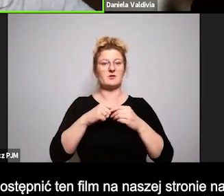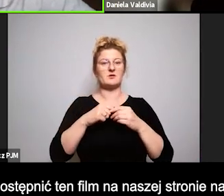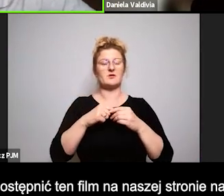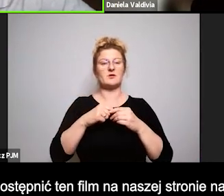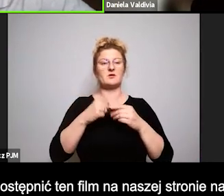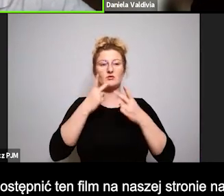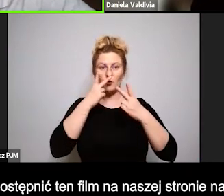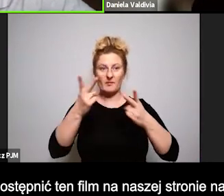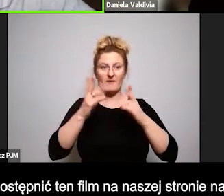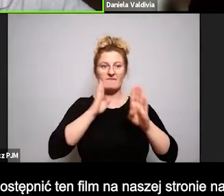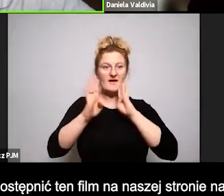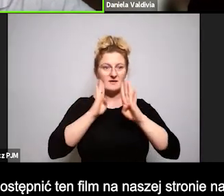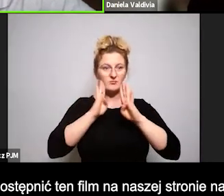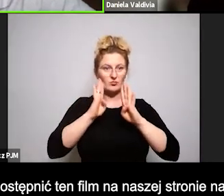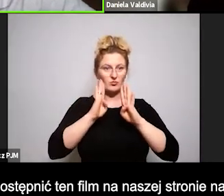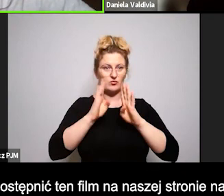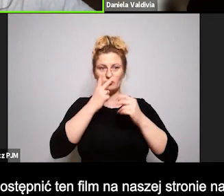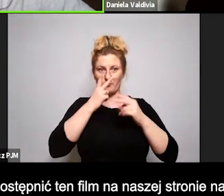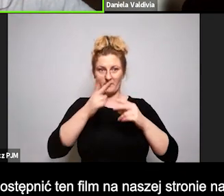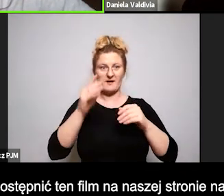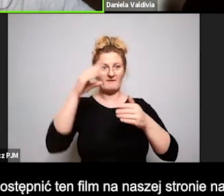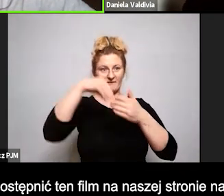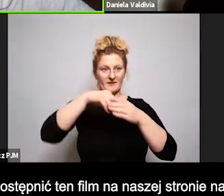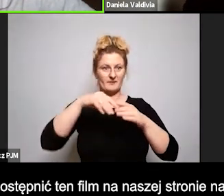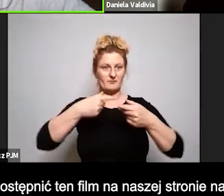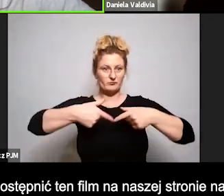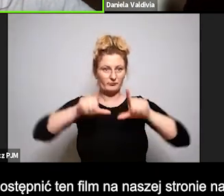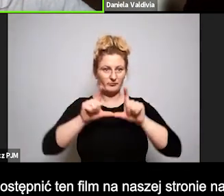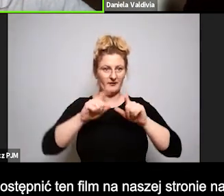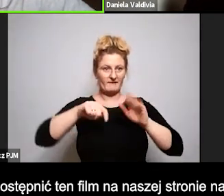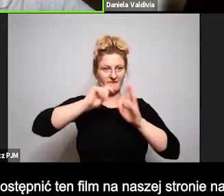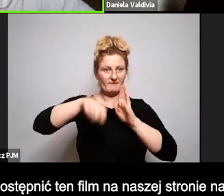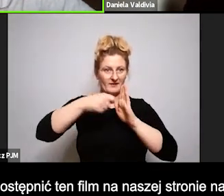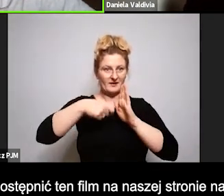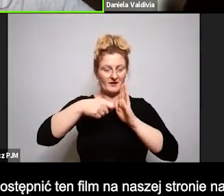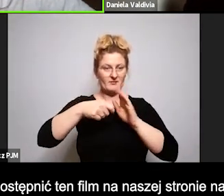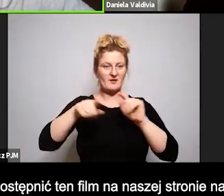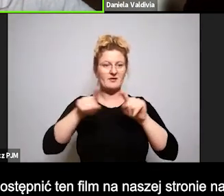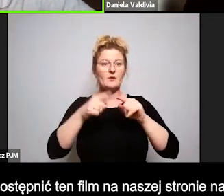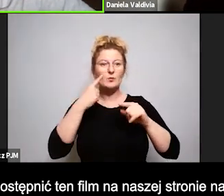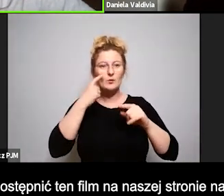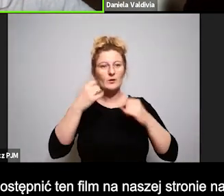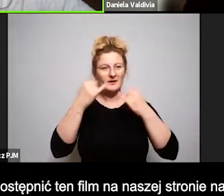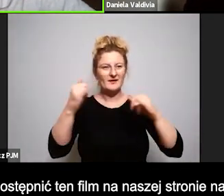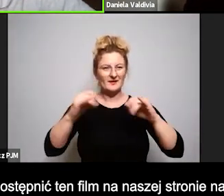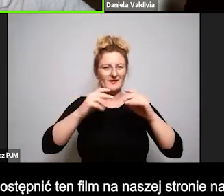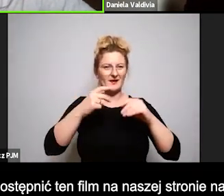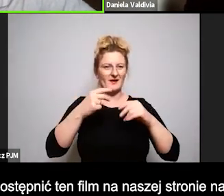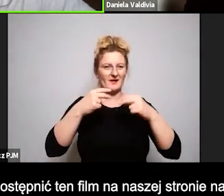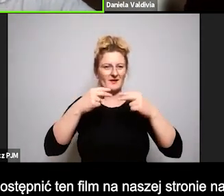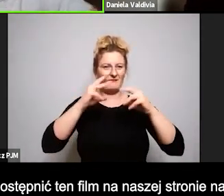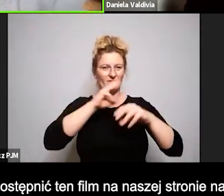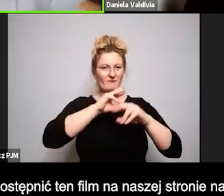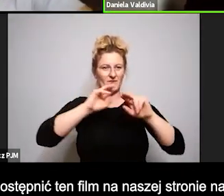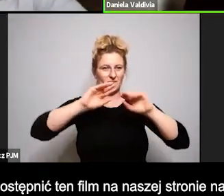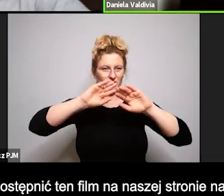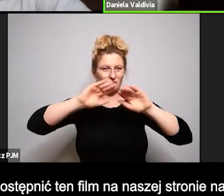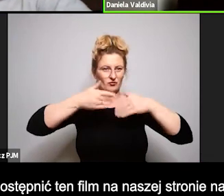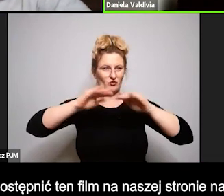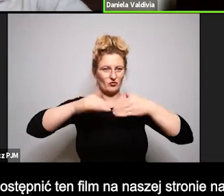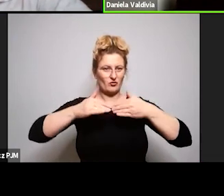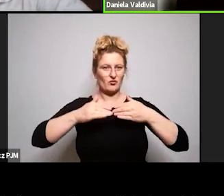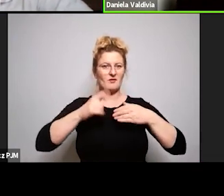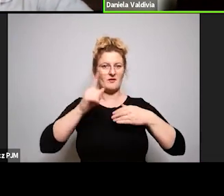interesting links that you can share with us. For sure, it would be very useful and interesting to see them. And I'm gonna